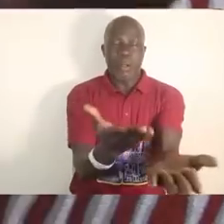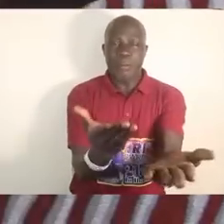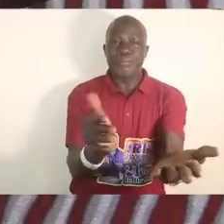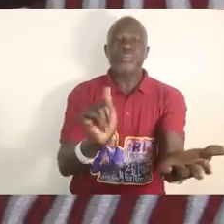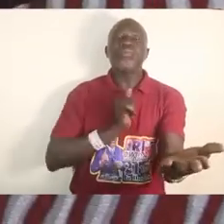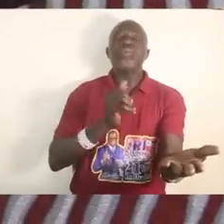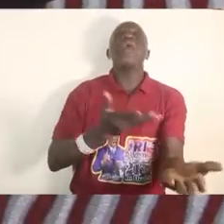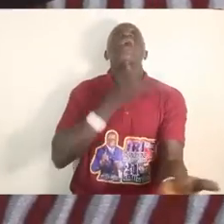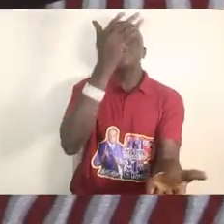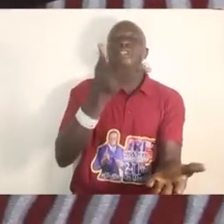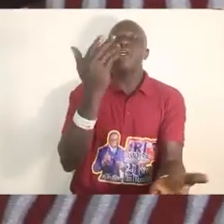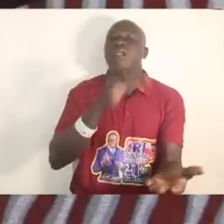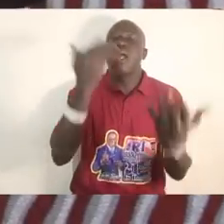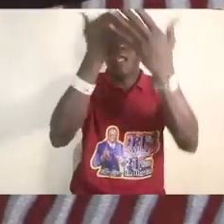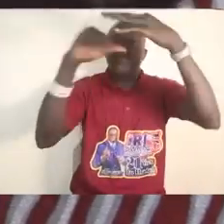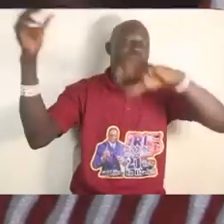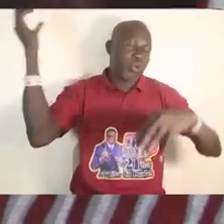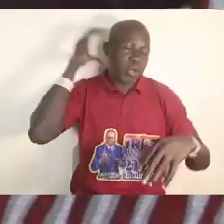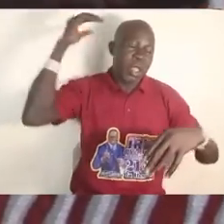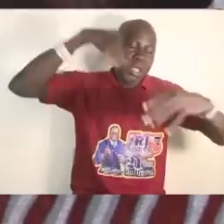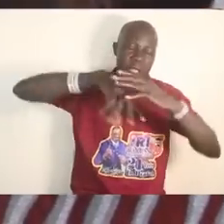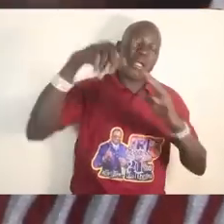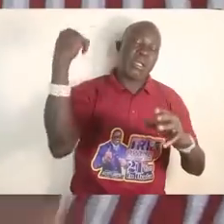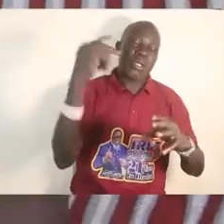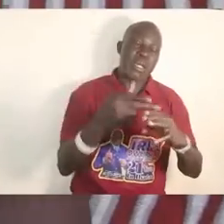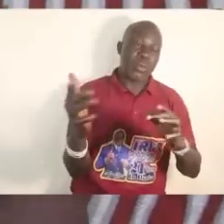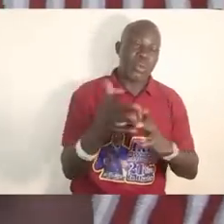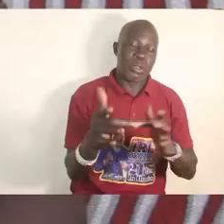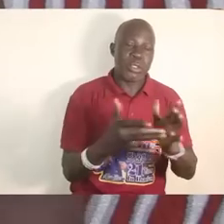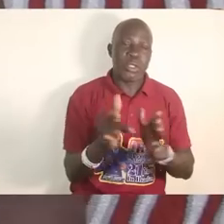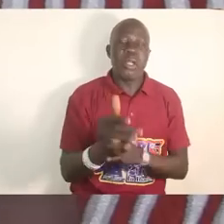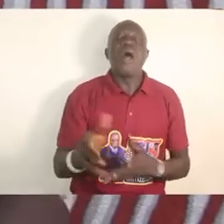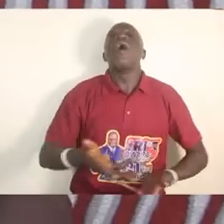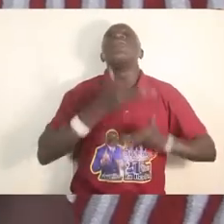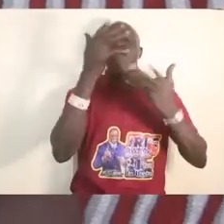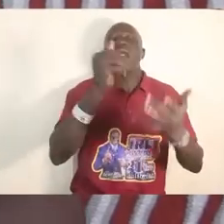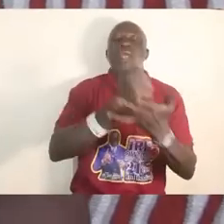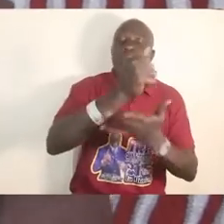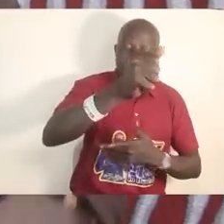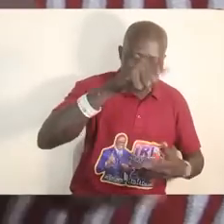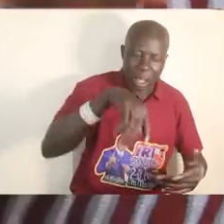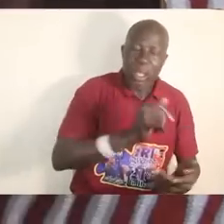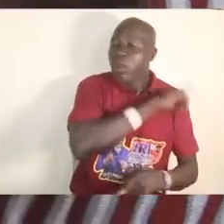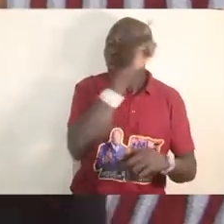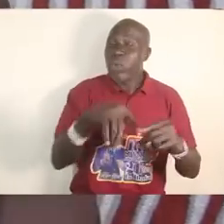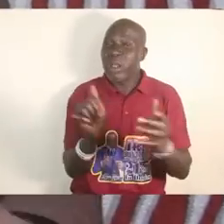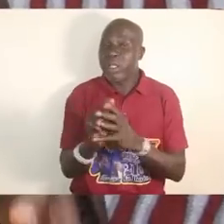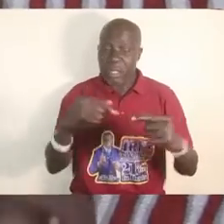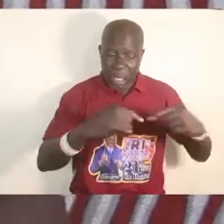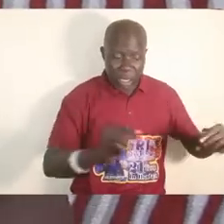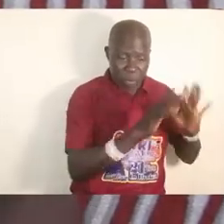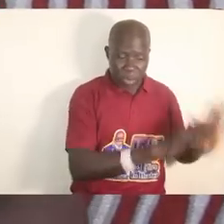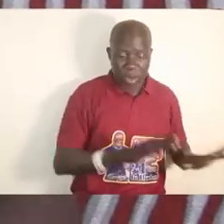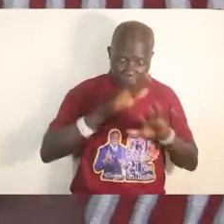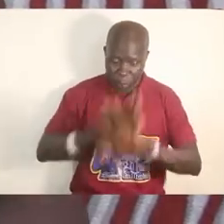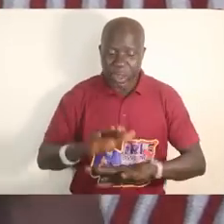Wọ́n kí gbé ọ̀rọ̀ adẹ̀ gbọ́. I will shout at them. Dari bánu galasa. In the name of Jesus. Fi ìtara sàbẹ̀ yìí. You say men with zeal. Ibi tí ayé pa ọ́ ti sí. Bẹ́ẹ̀ni